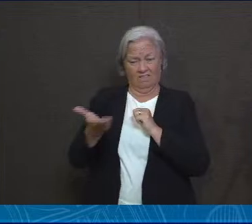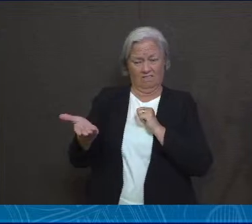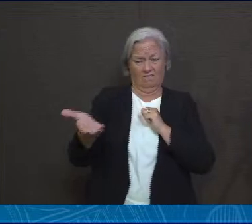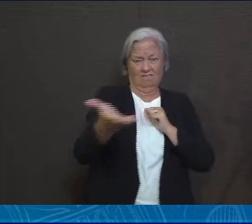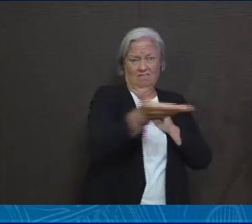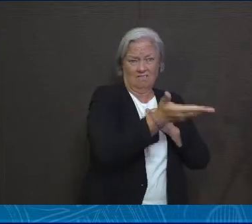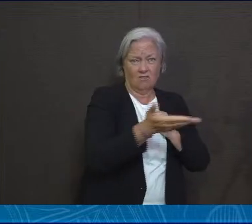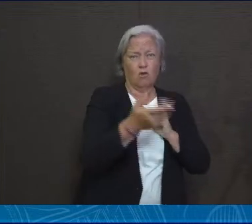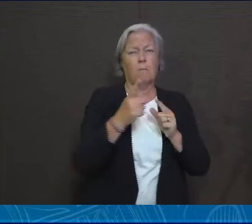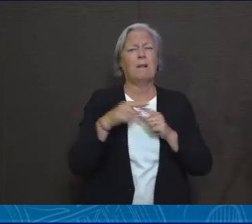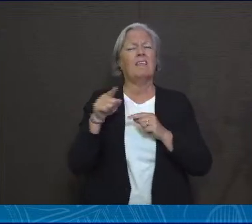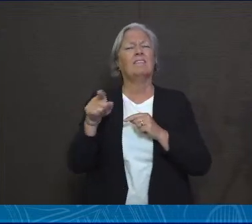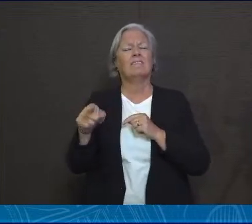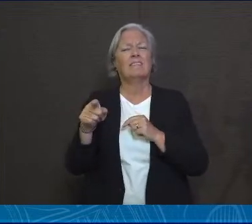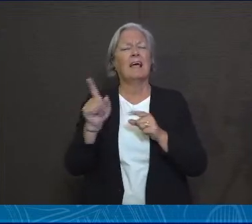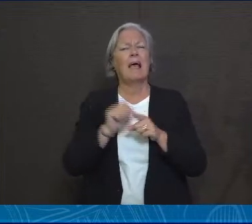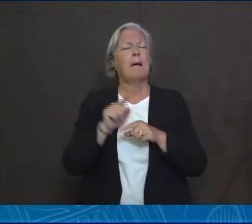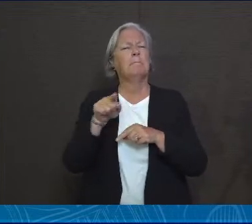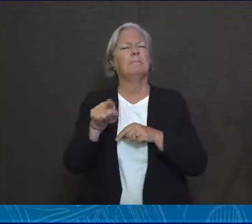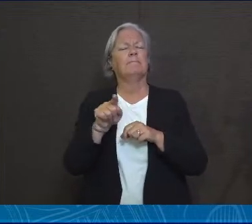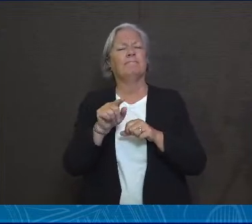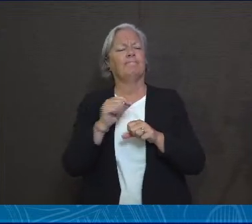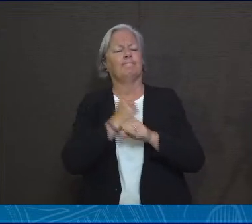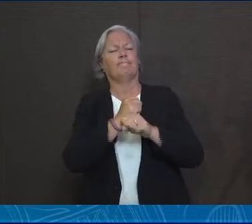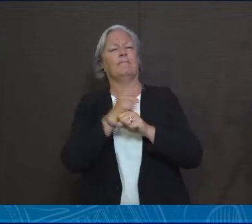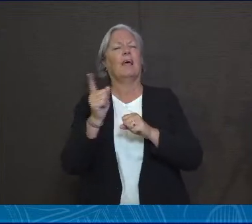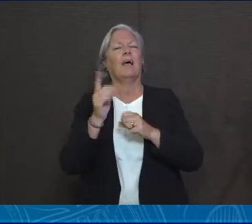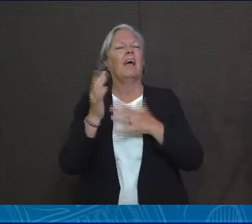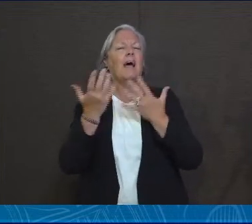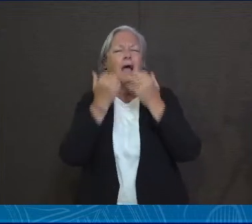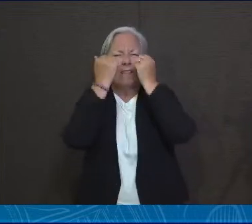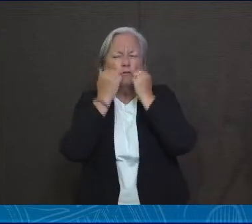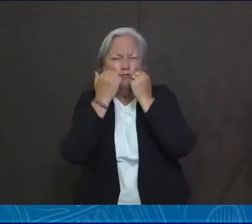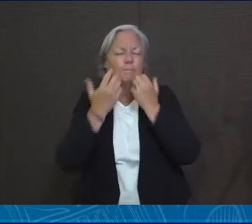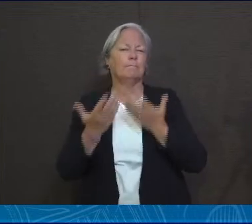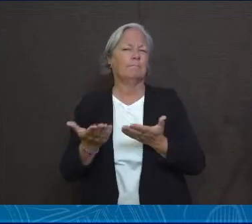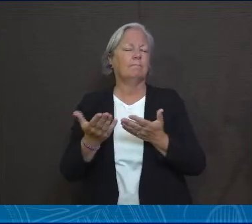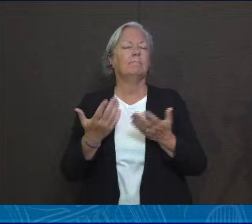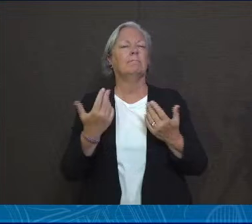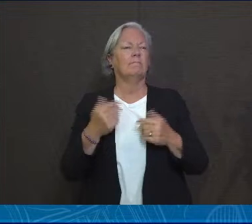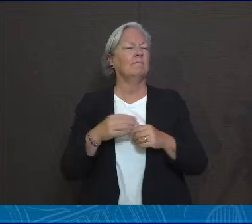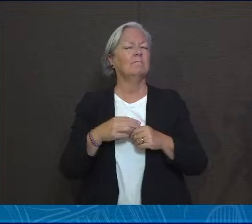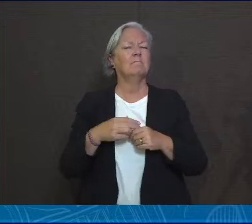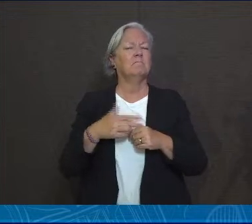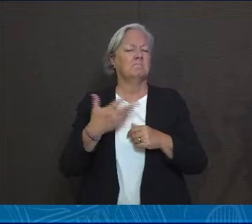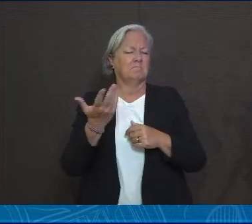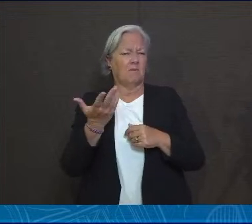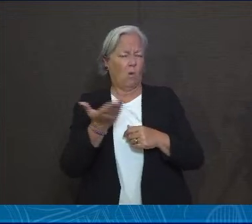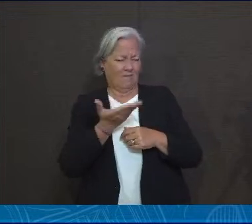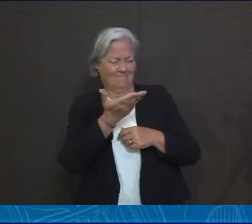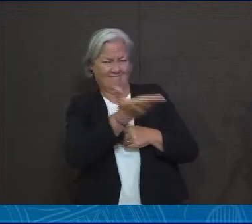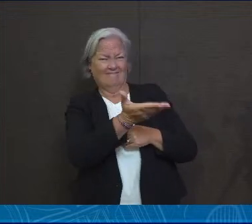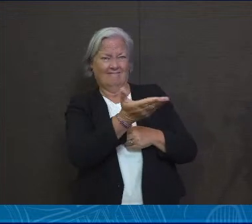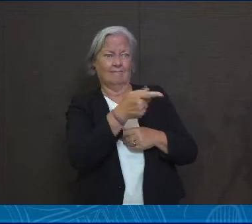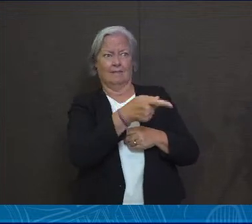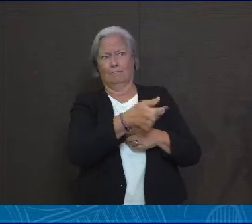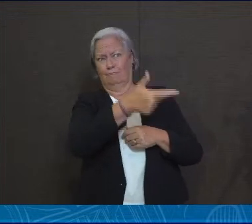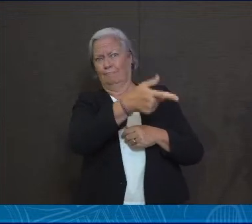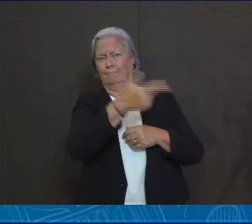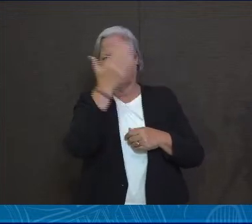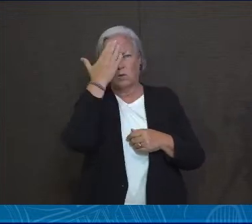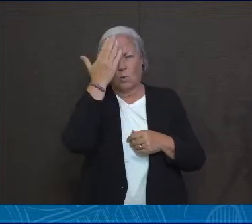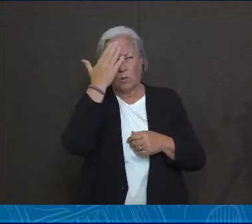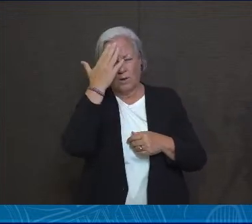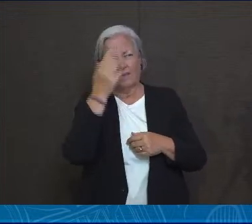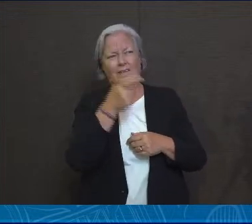terrorism? For like as Professor Chad, our AIM extraordinaire professor, said that uncertainties have